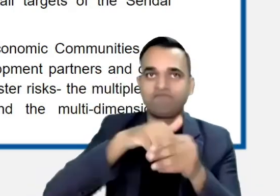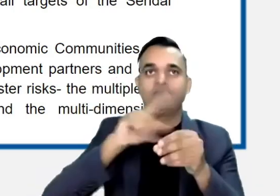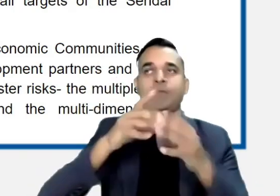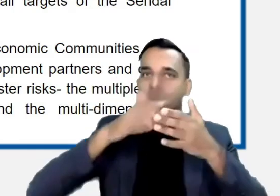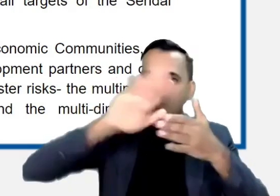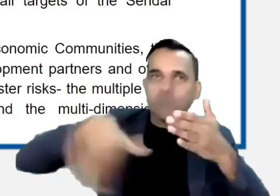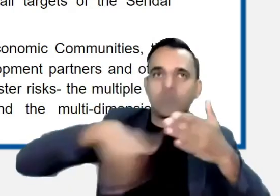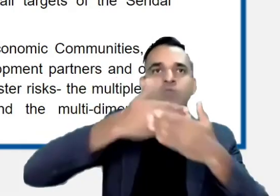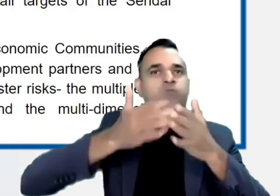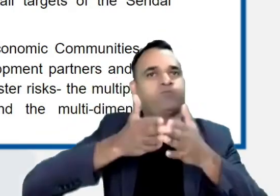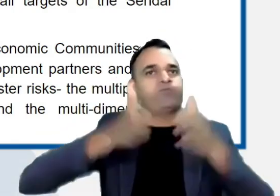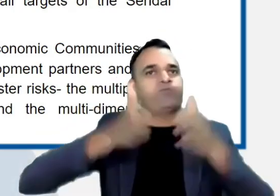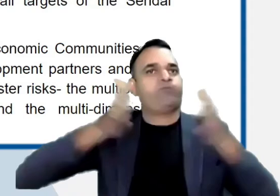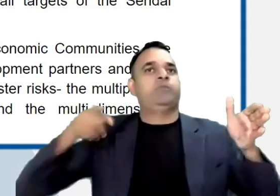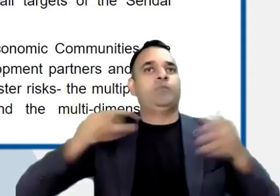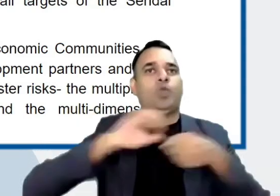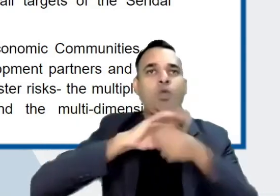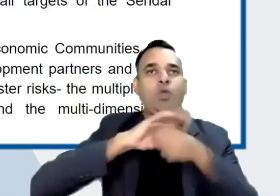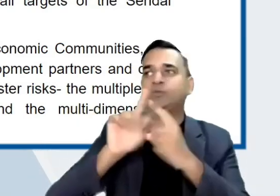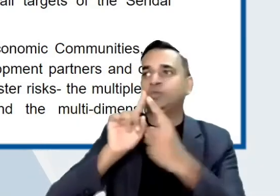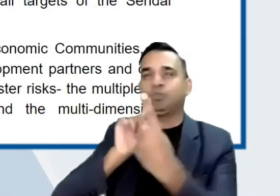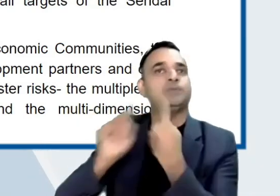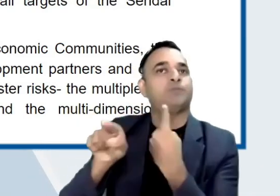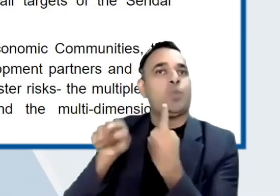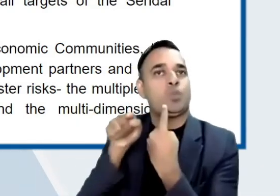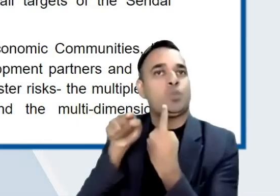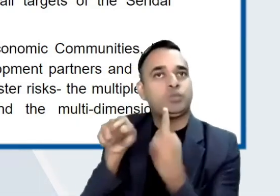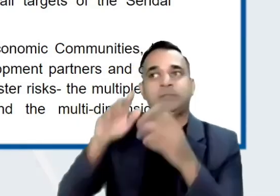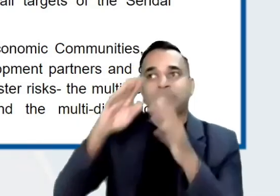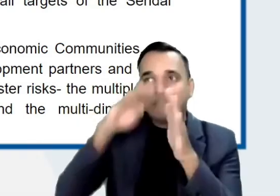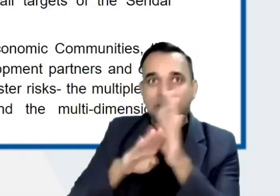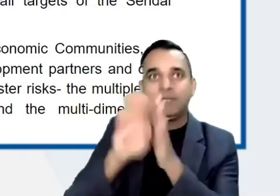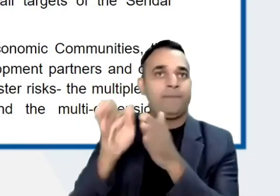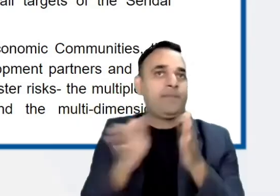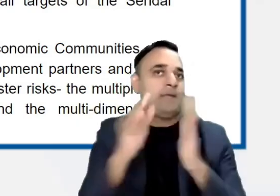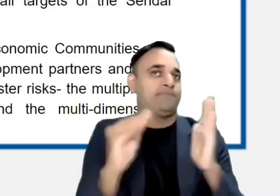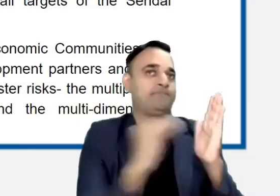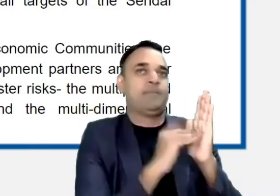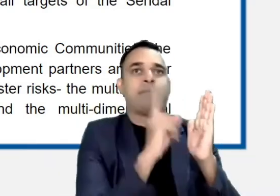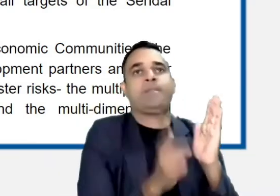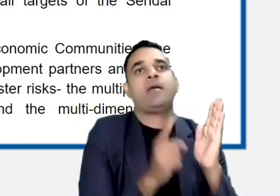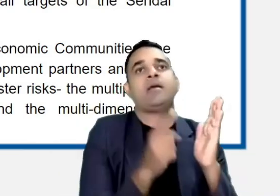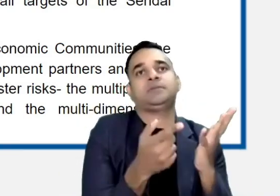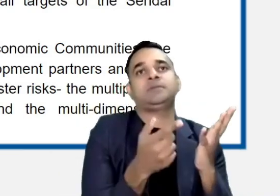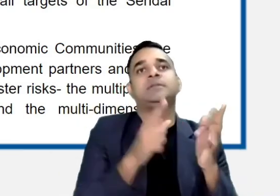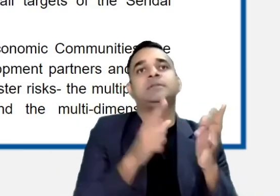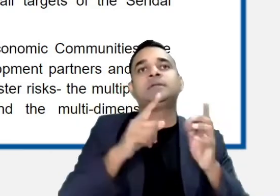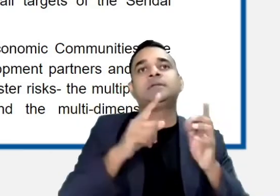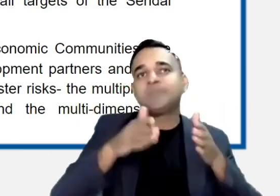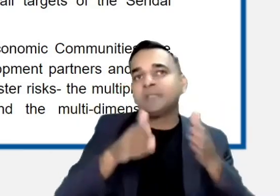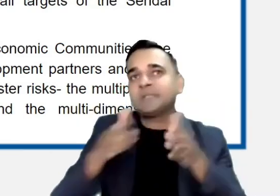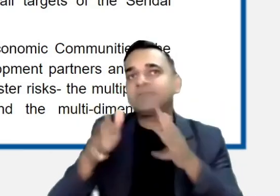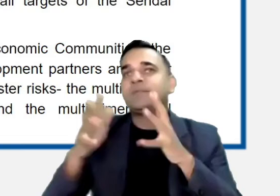technical support to use the existing Sendai Framework Monitor system for monitoring and reporting on progress in